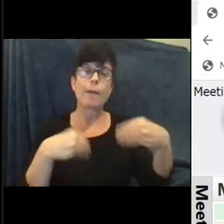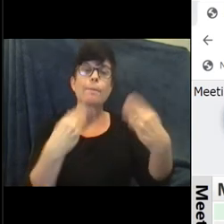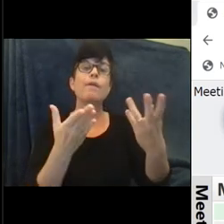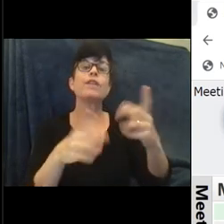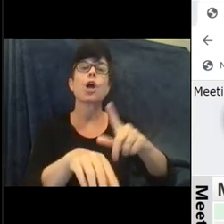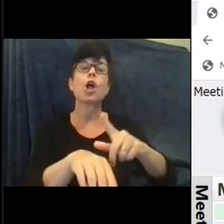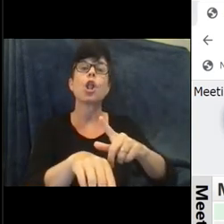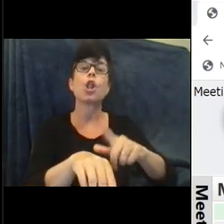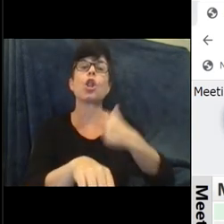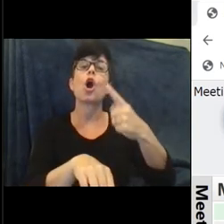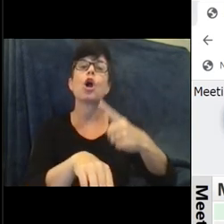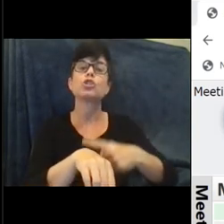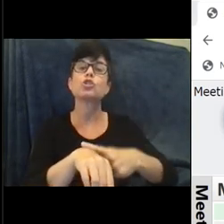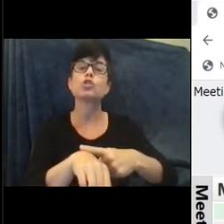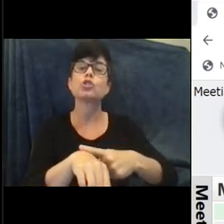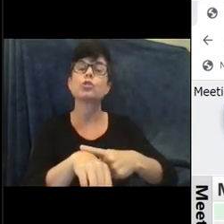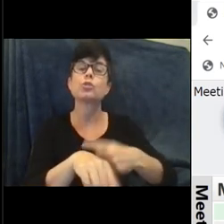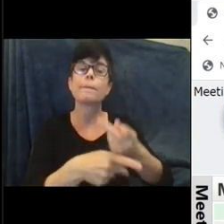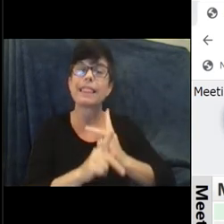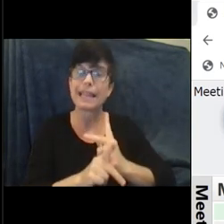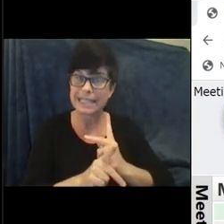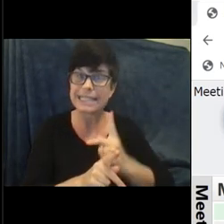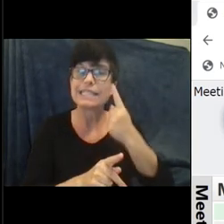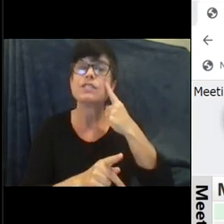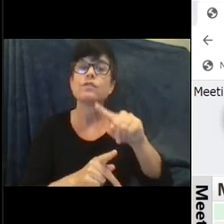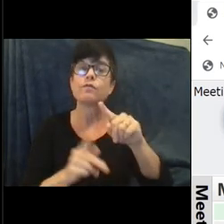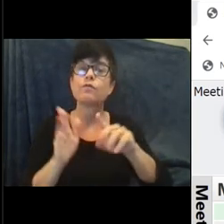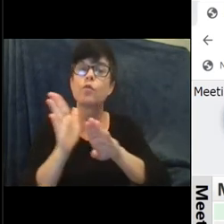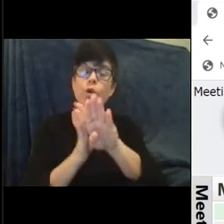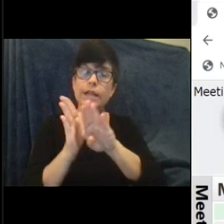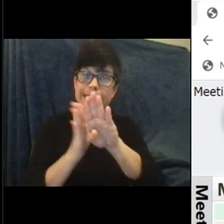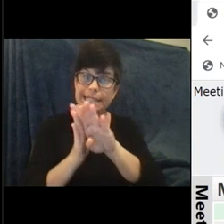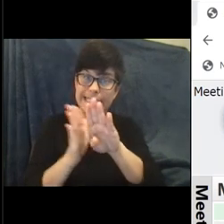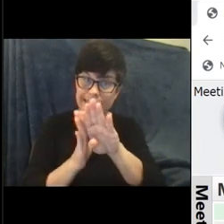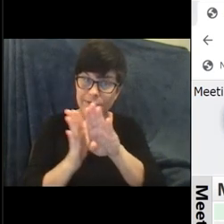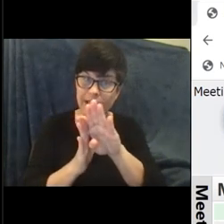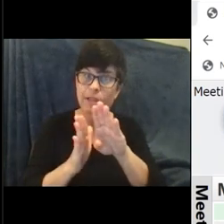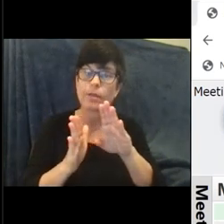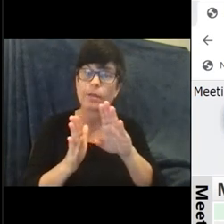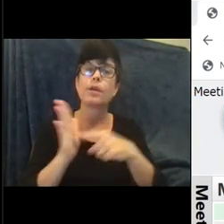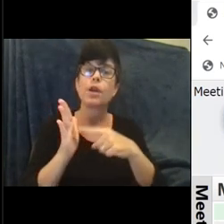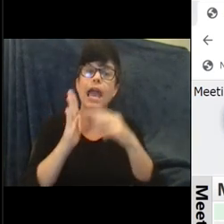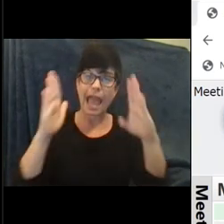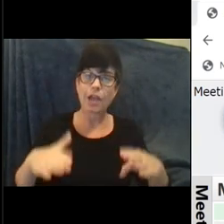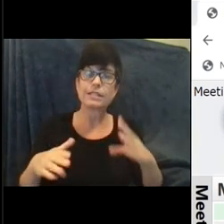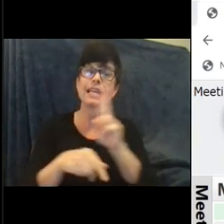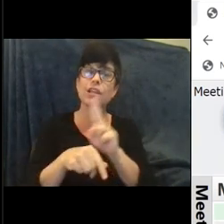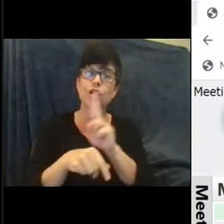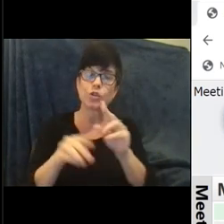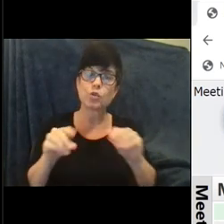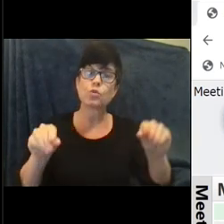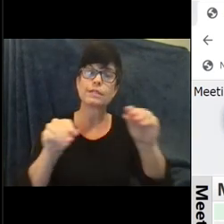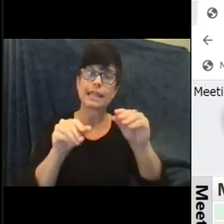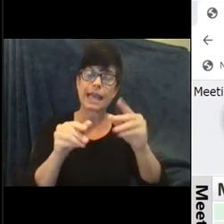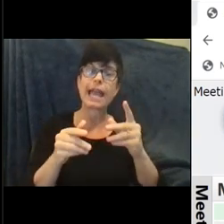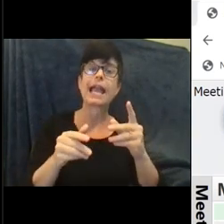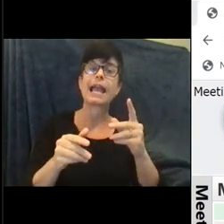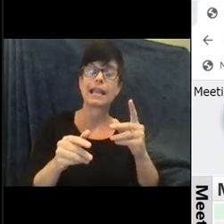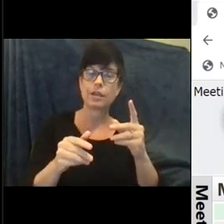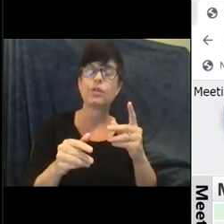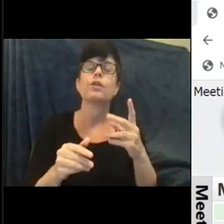the development of affordable housing, and also offer land for sale and use the proceeds of that to provide various mechanisms of affordable